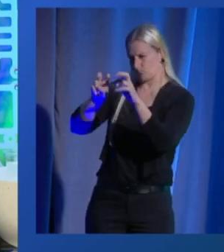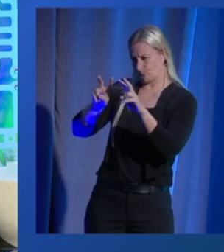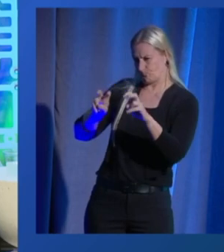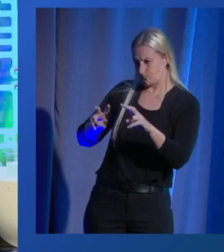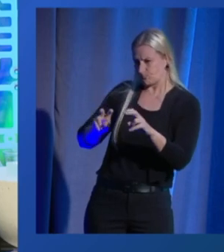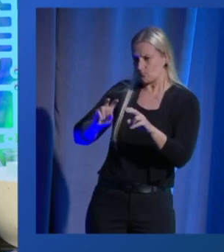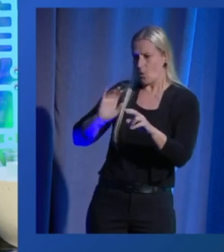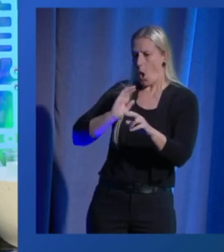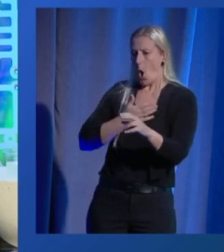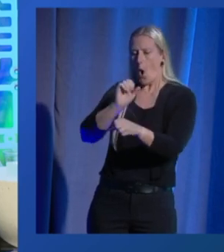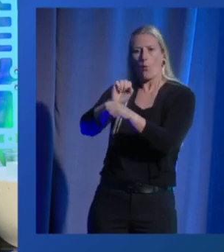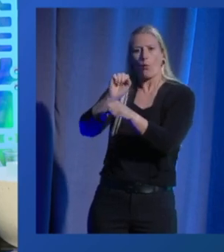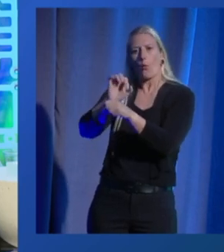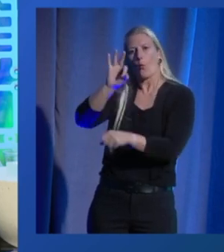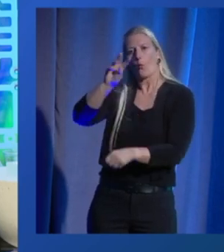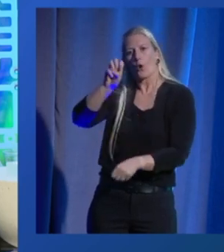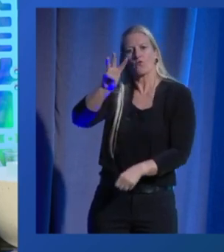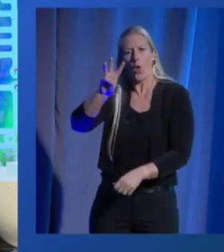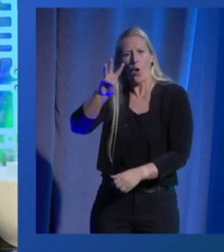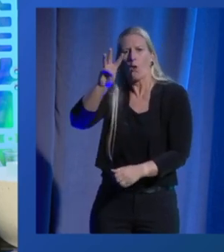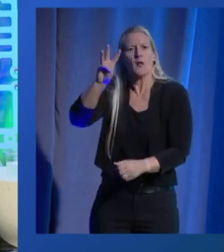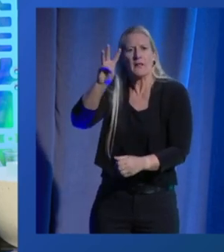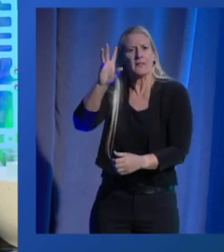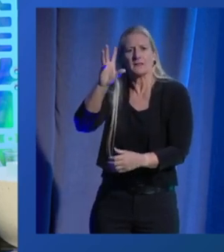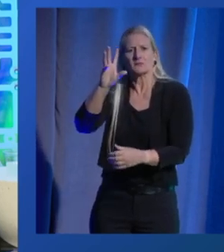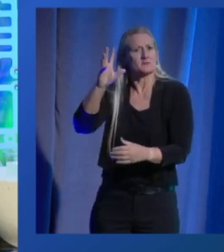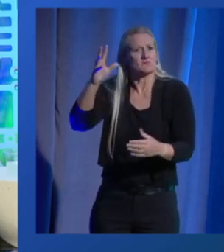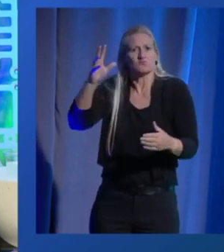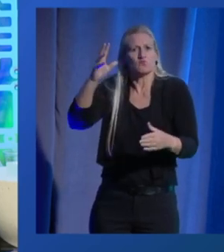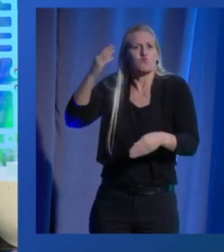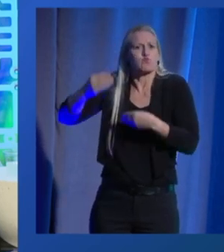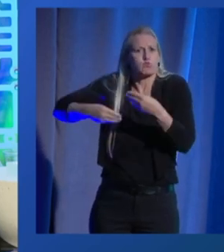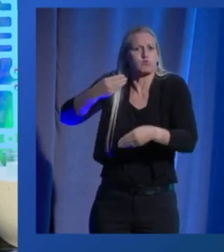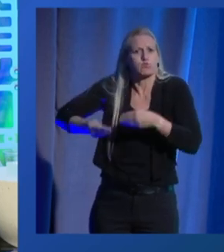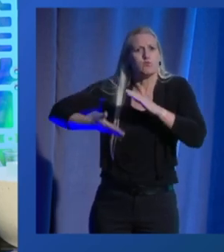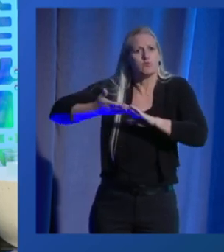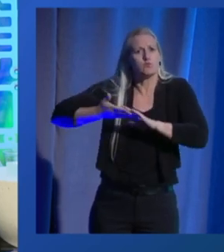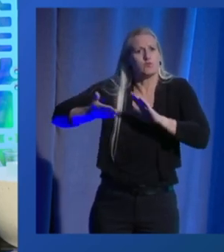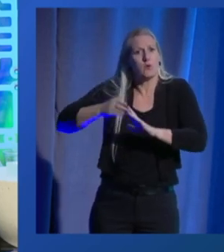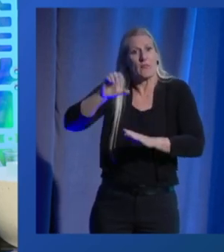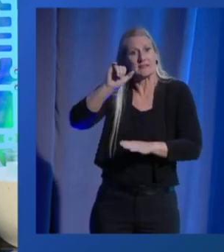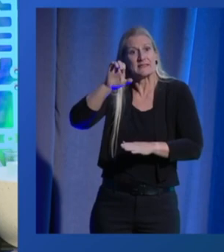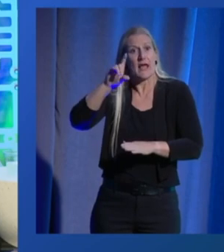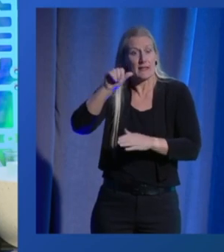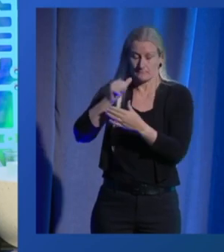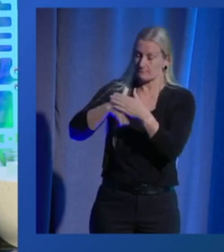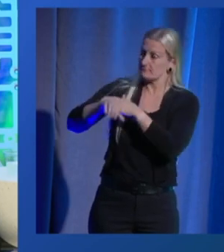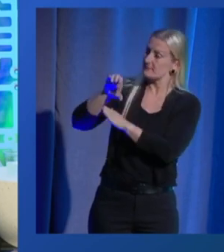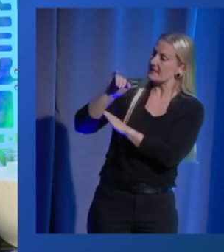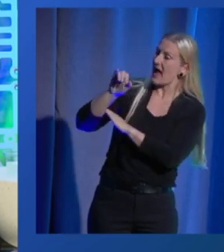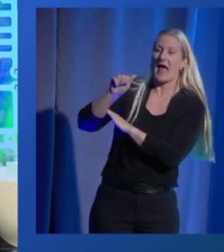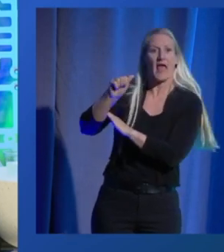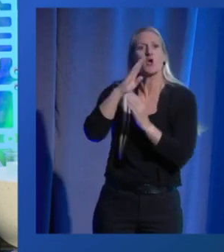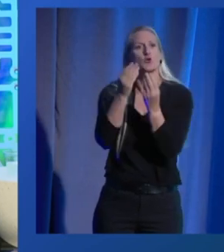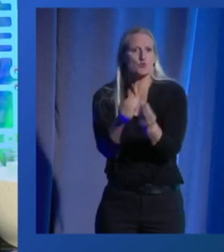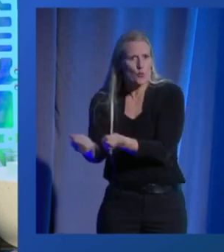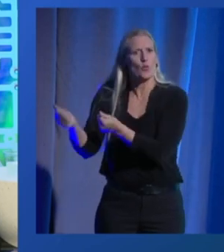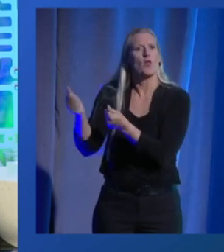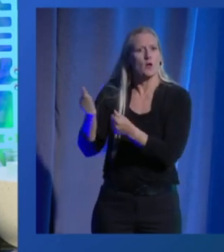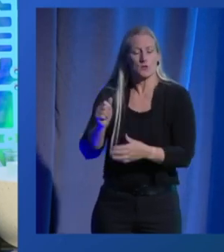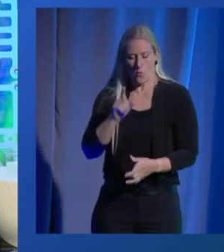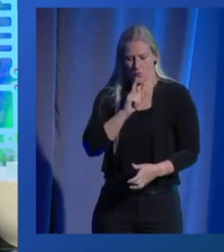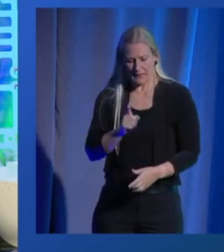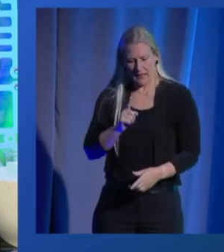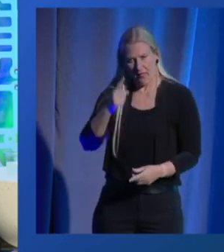agency's mission and so as we continue to advance these capabilities we're always looking towards that future of